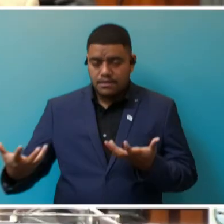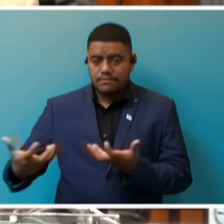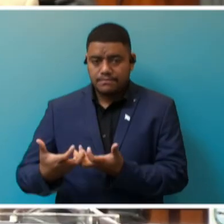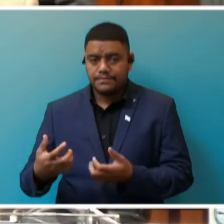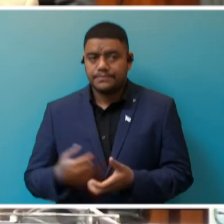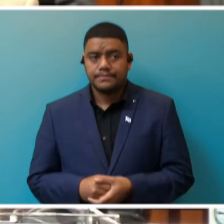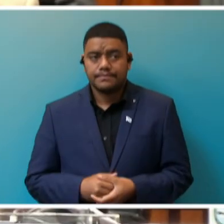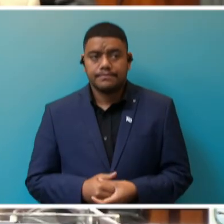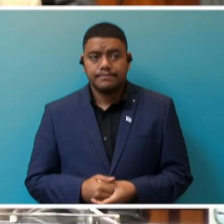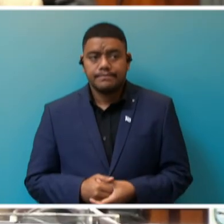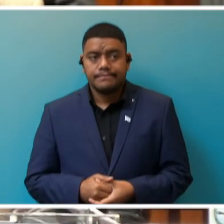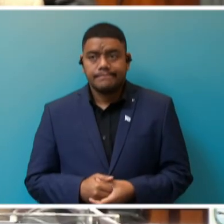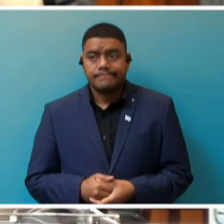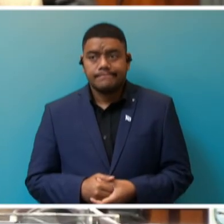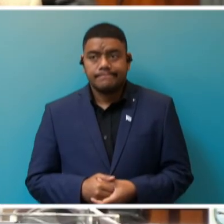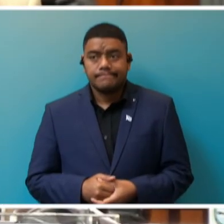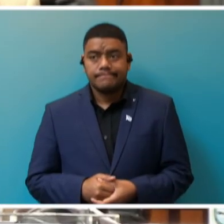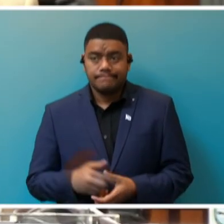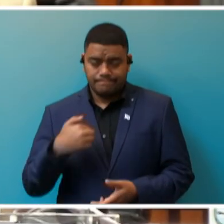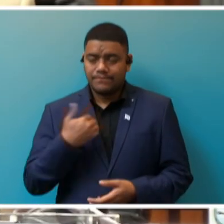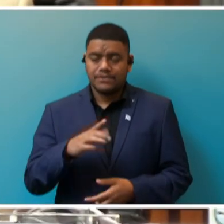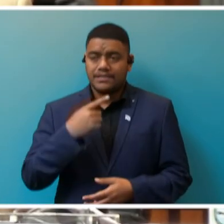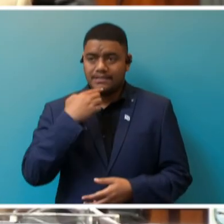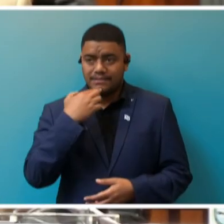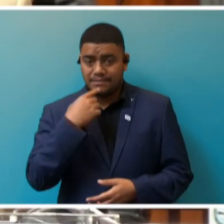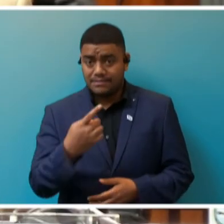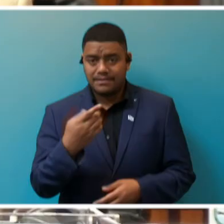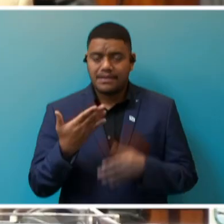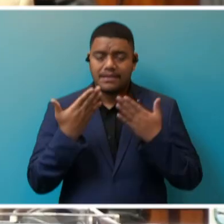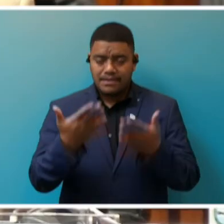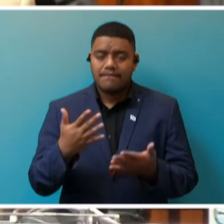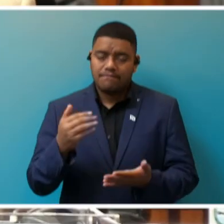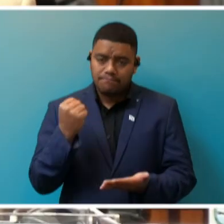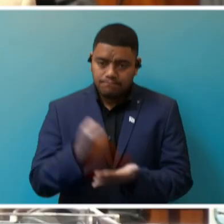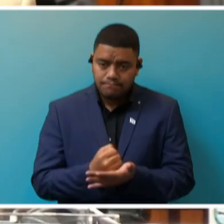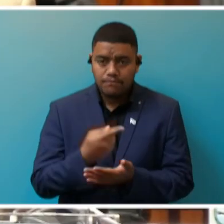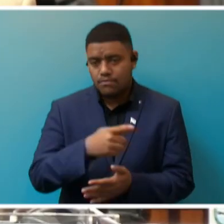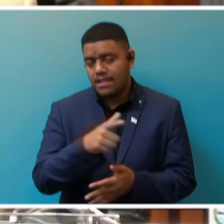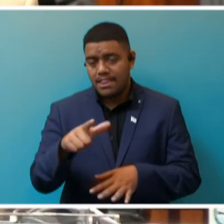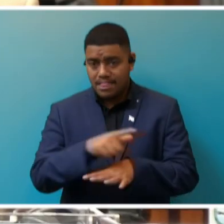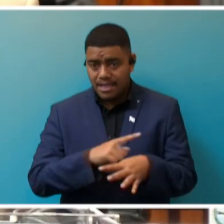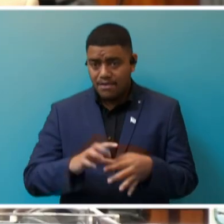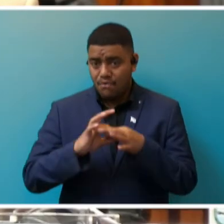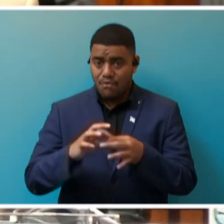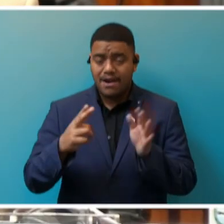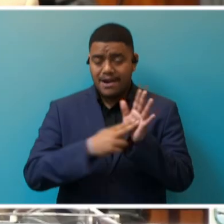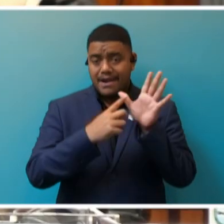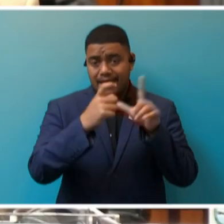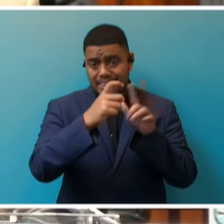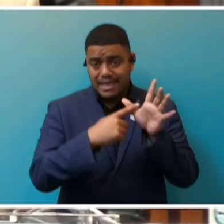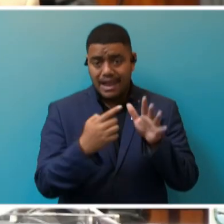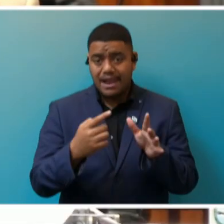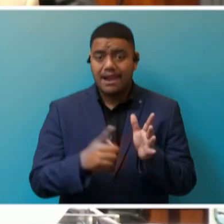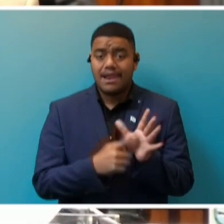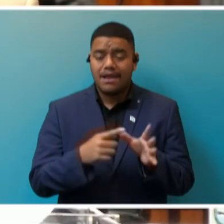be, as I said, we have given assurance to the landowners of Nadala that before Christmas this year